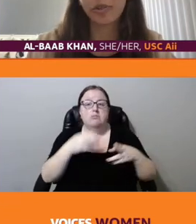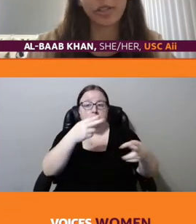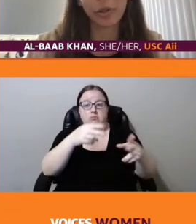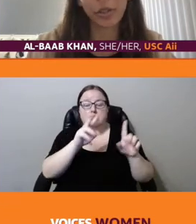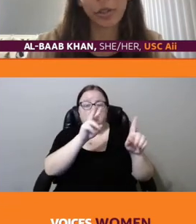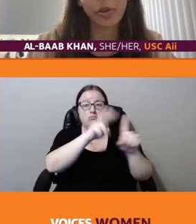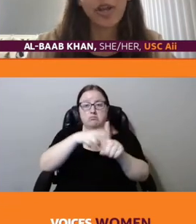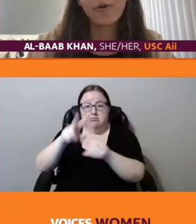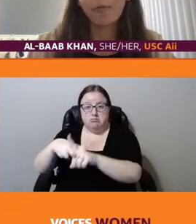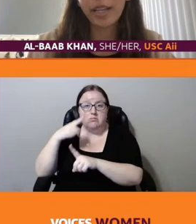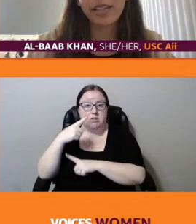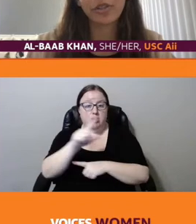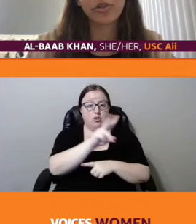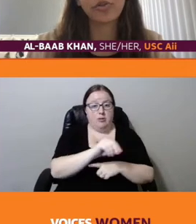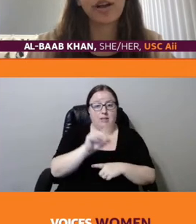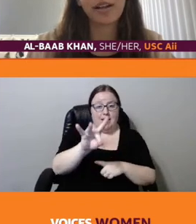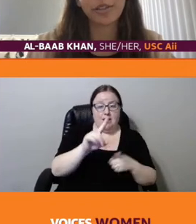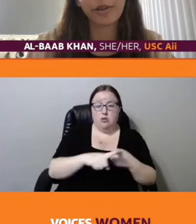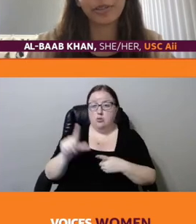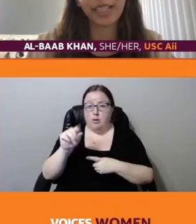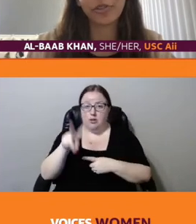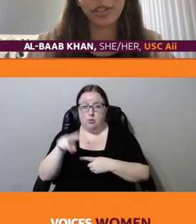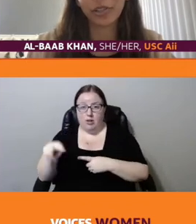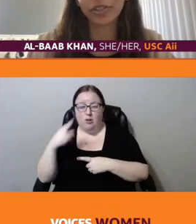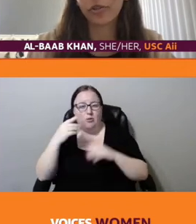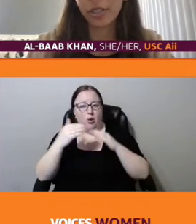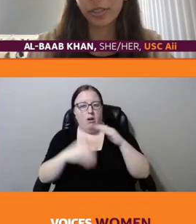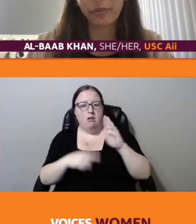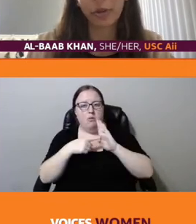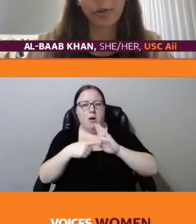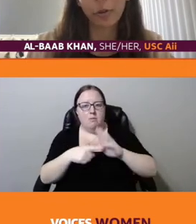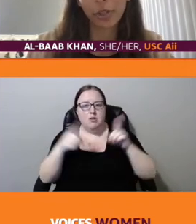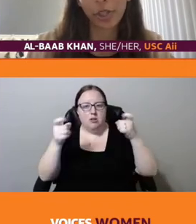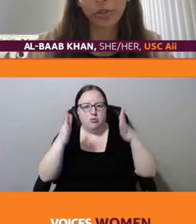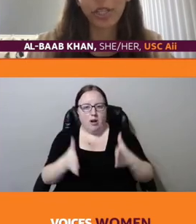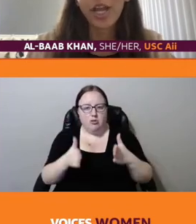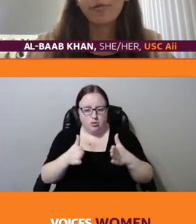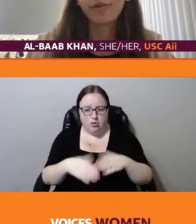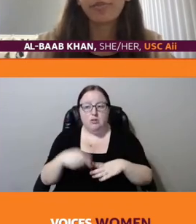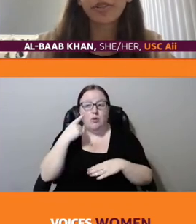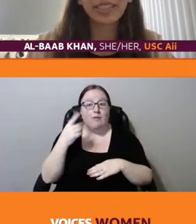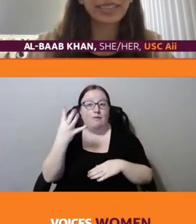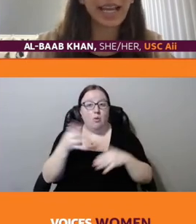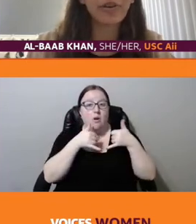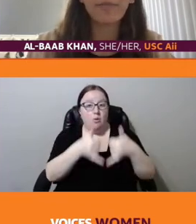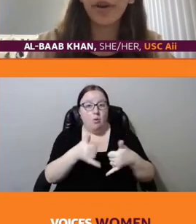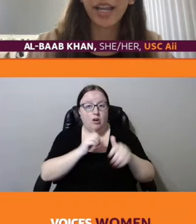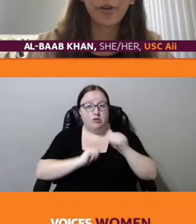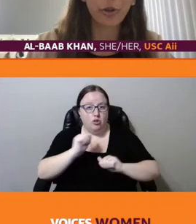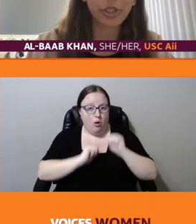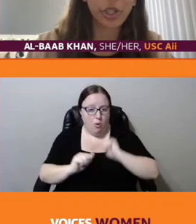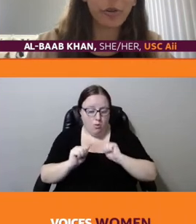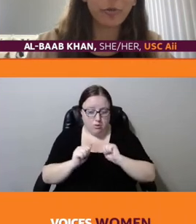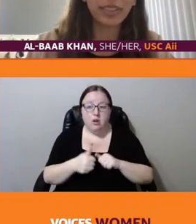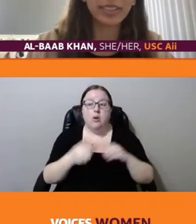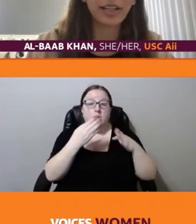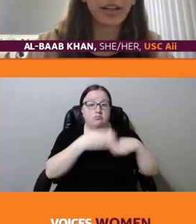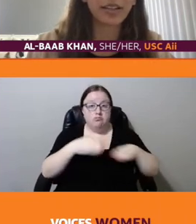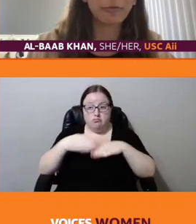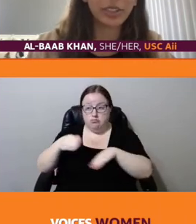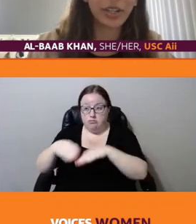2008 to 2022 went to underrepresented directors across the four award shows. When we broke this down by award